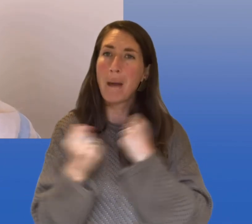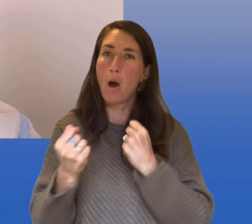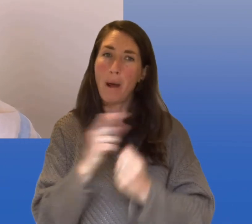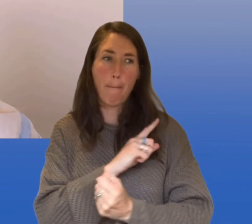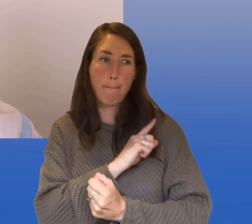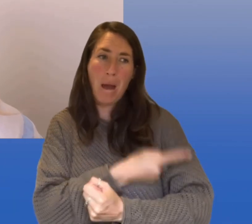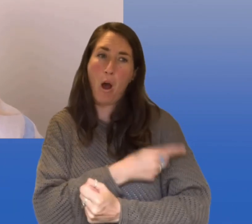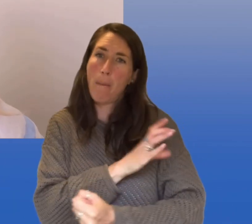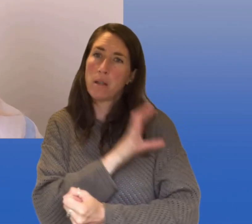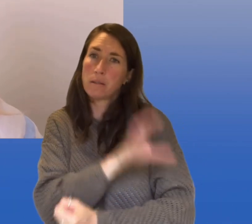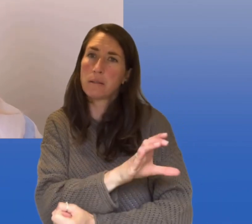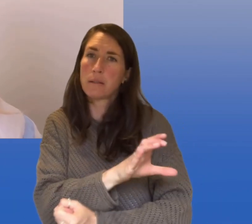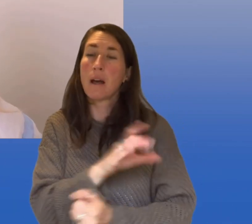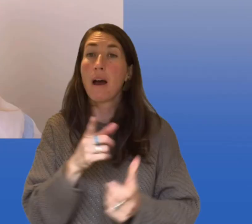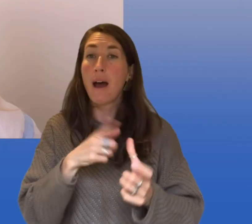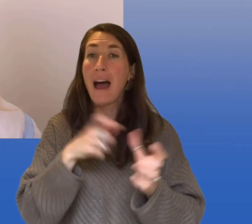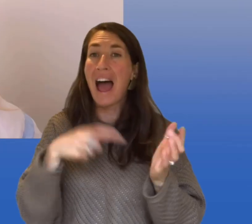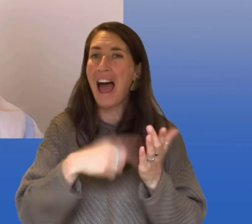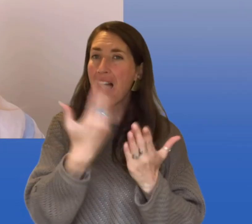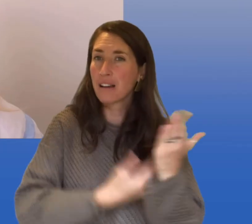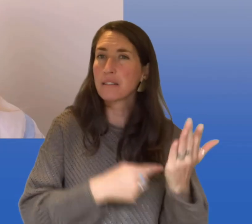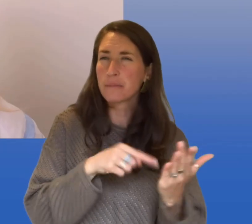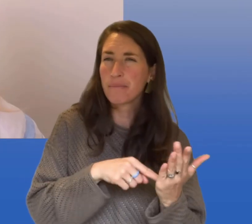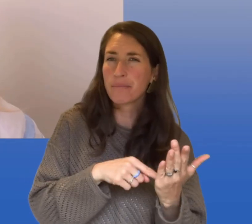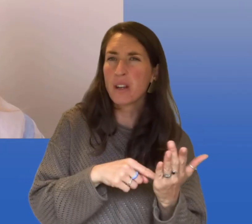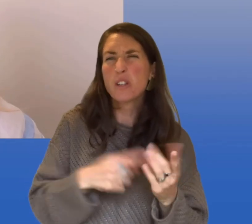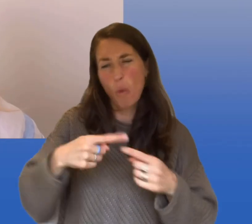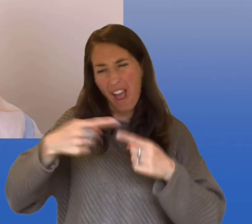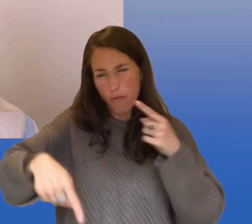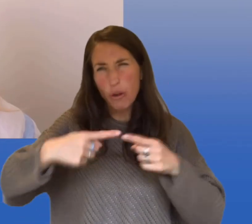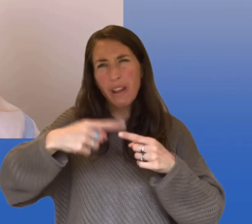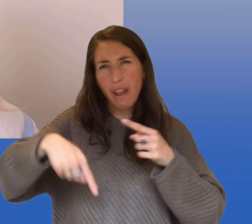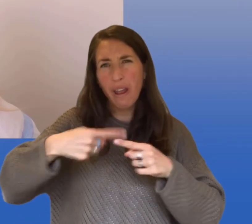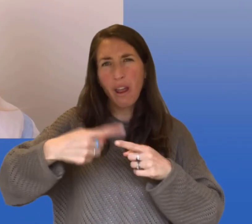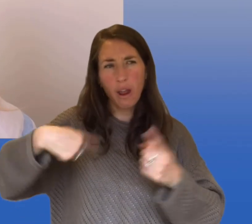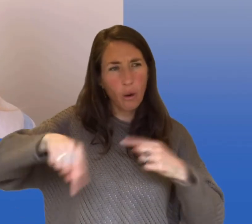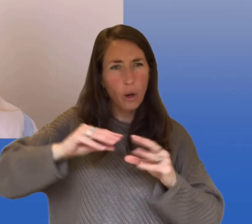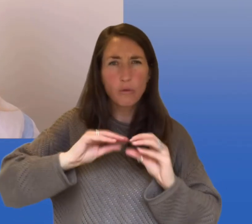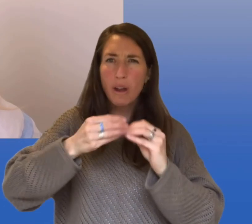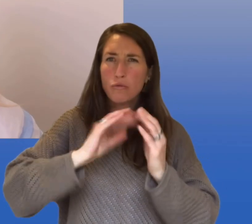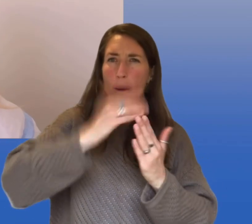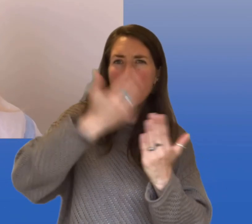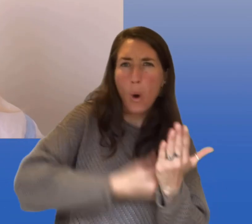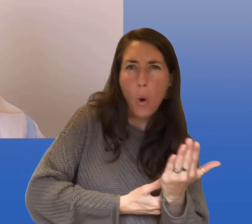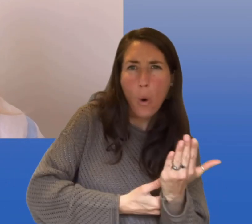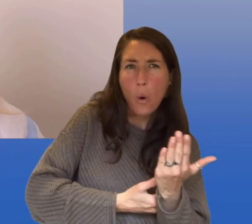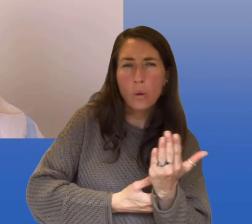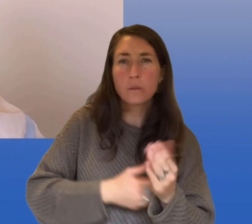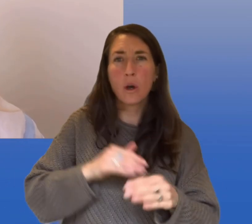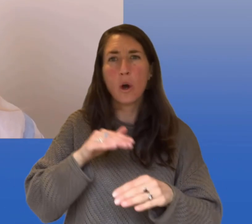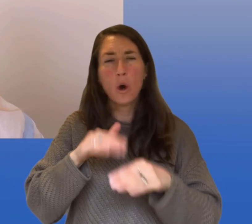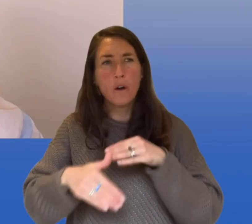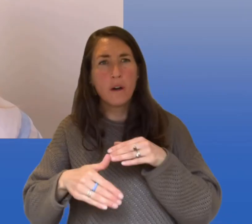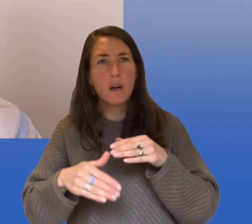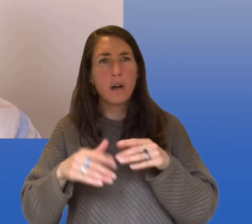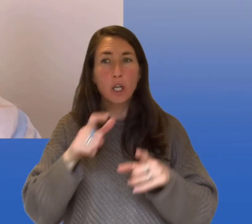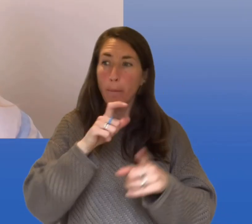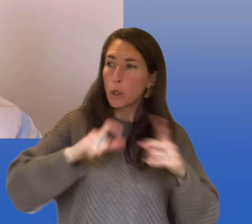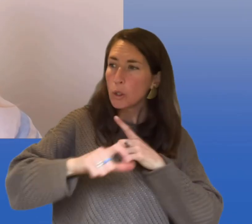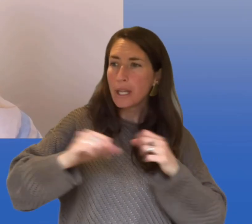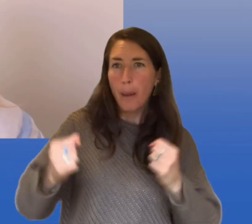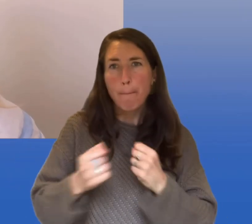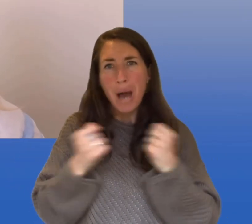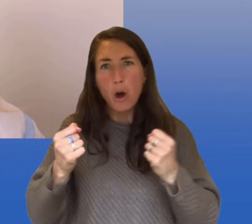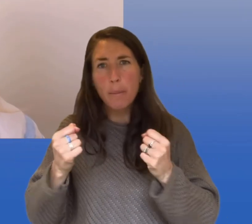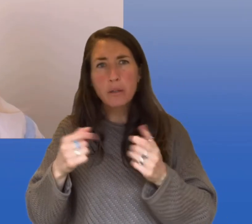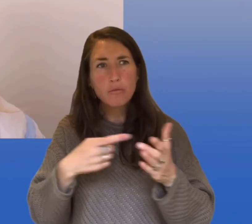we have to submit an annual report where we report back into Scottish Government about formal community empowerment requests, so things